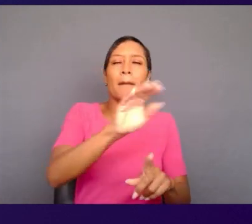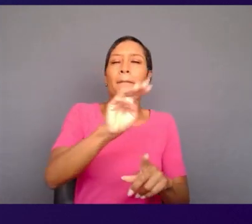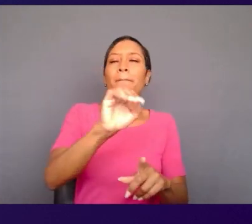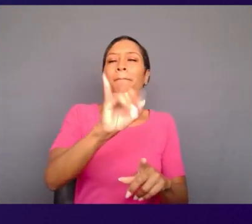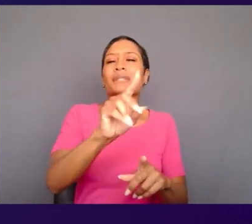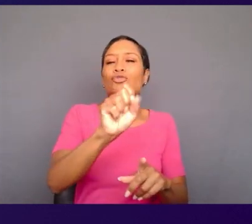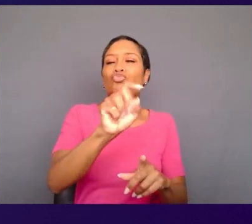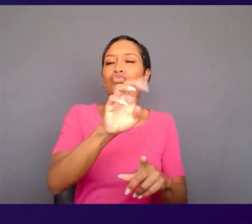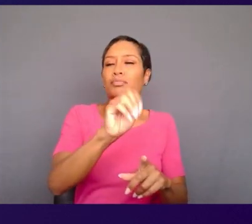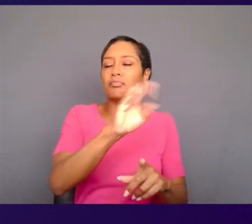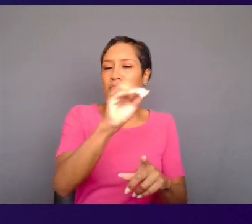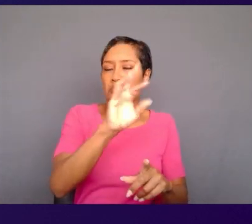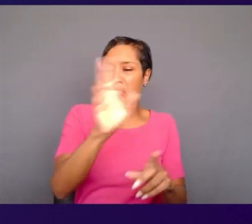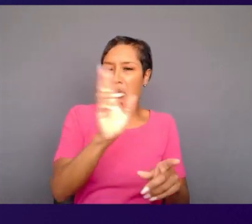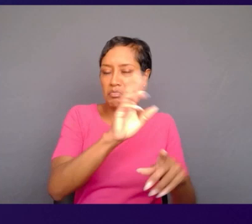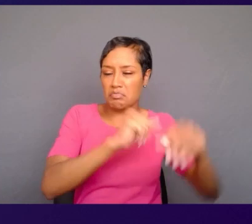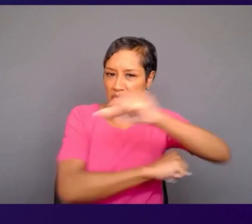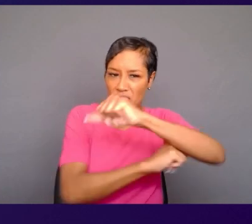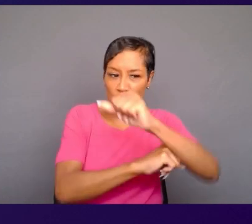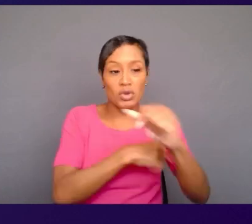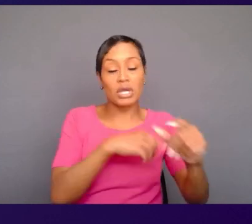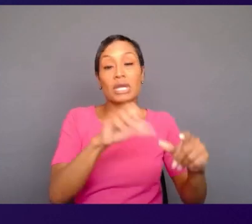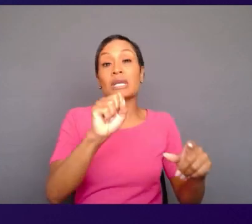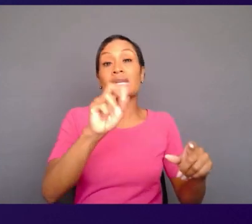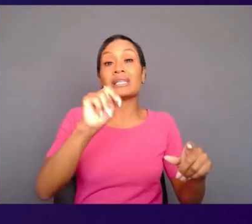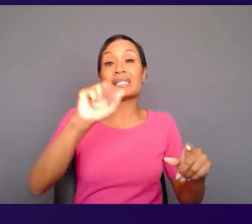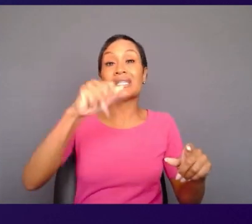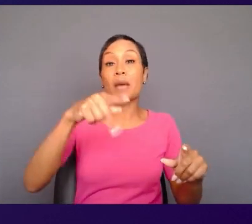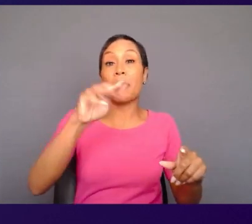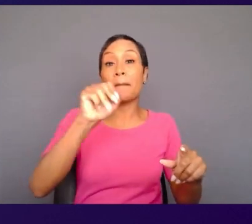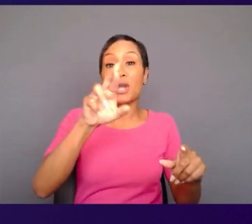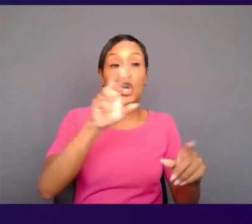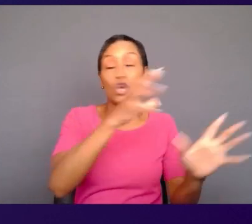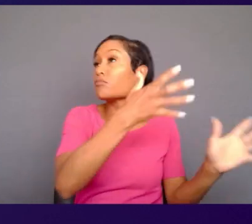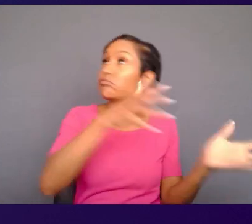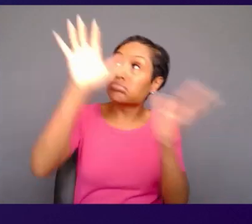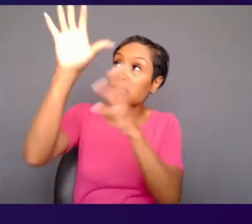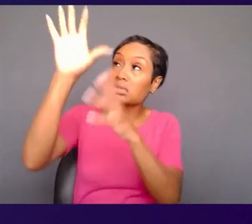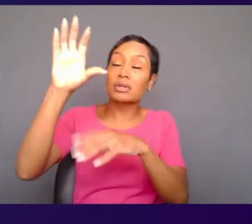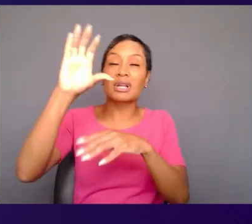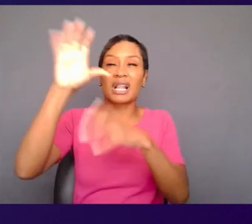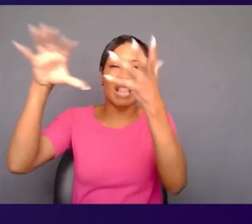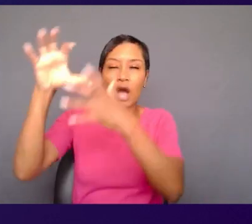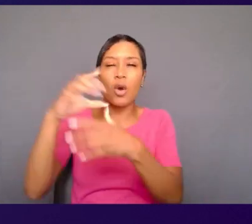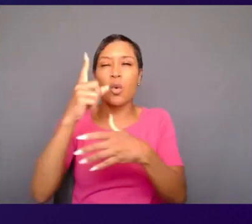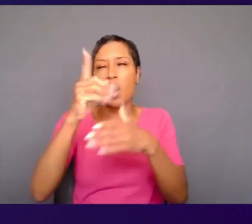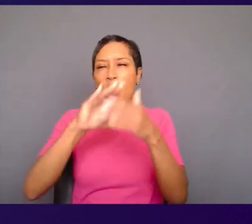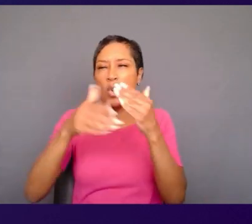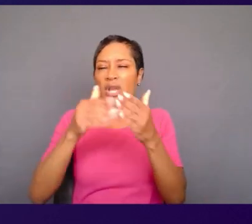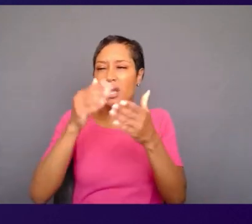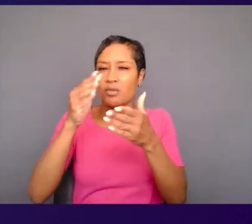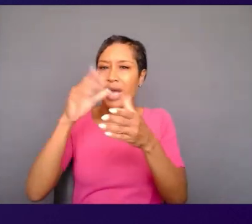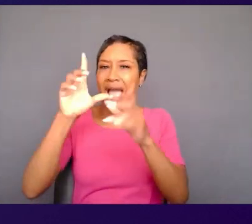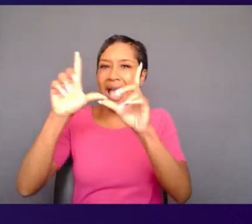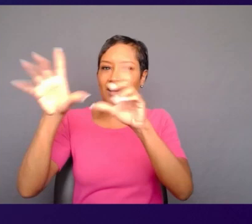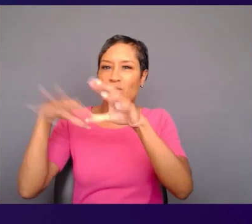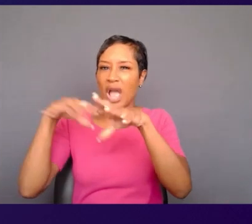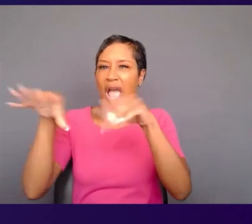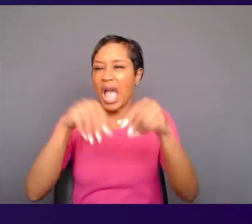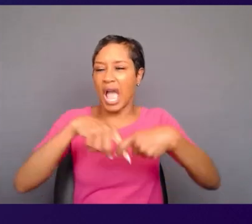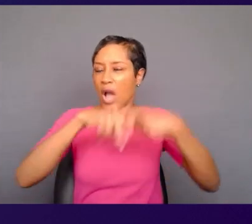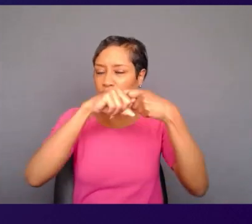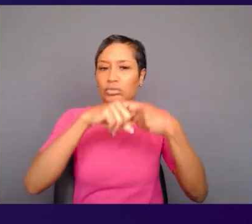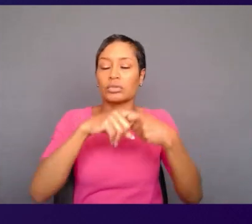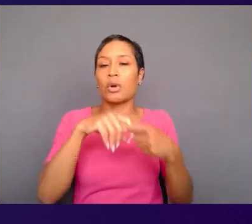infrastructure. We snap mirrored that data to the cloud. We took an outage weekend after about a week. It took us about a week to move 132 terabytes of data. We